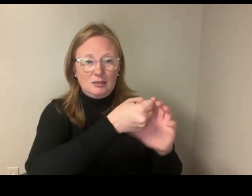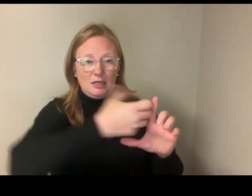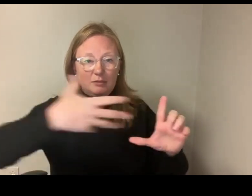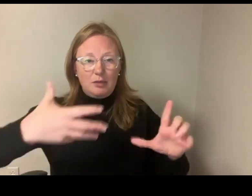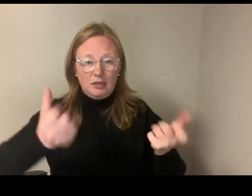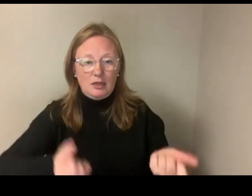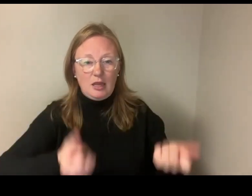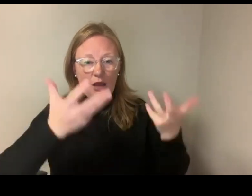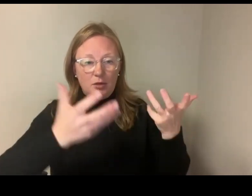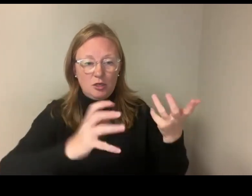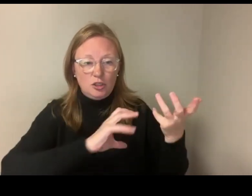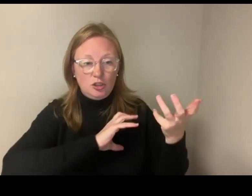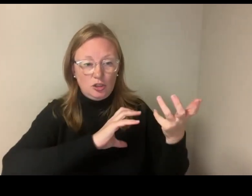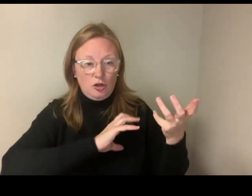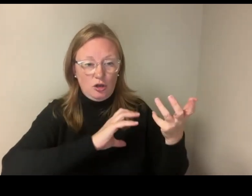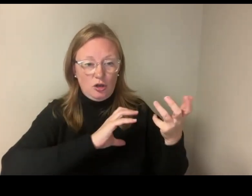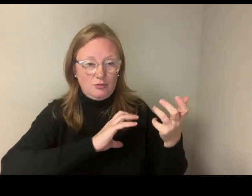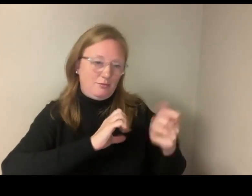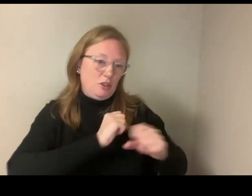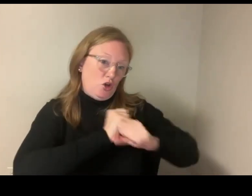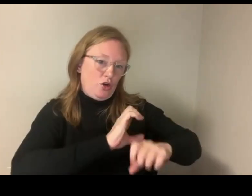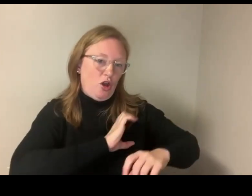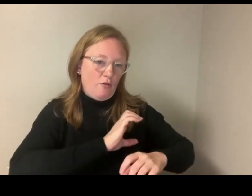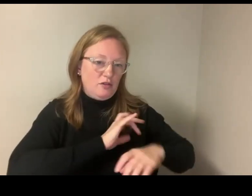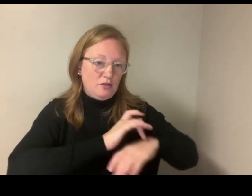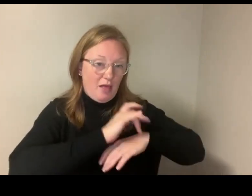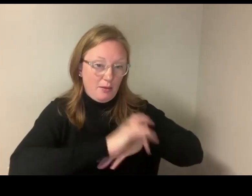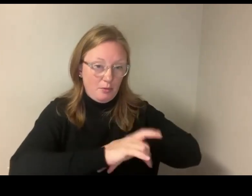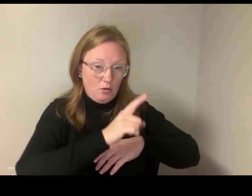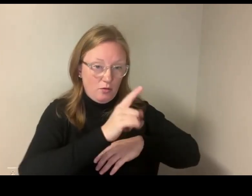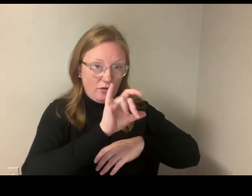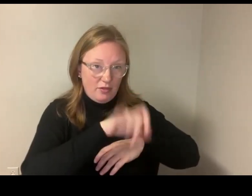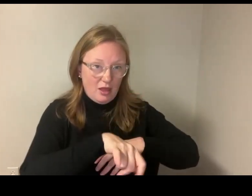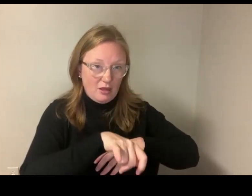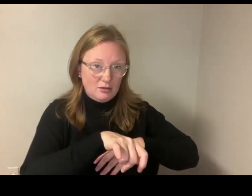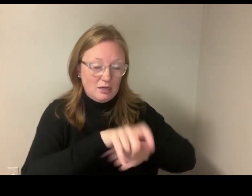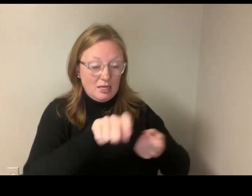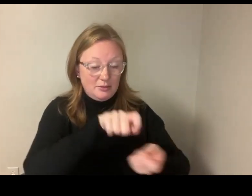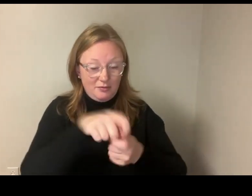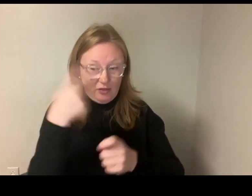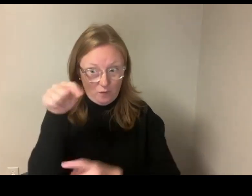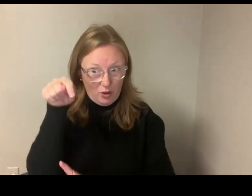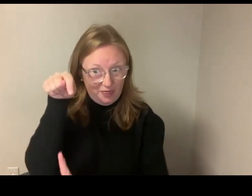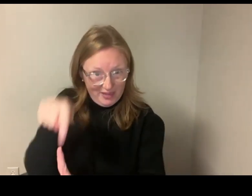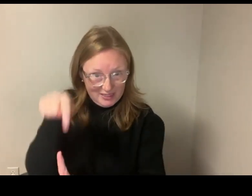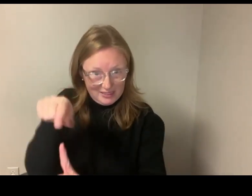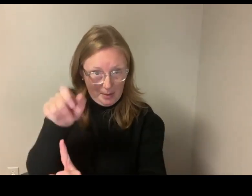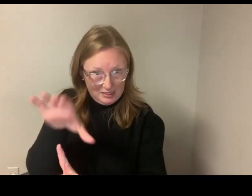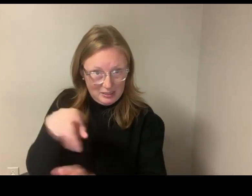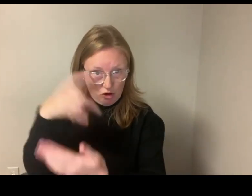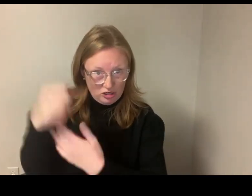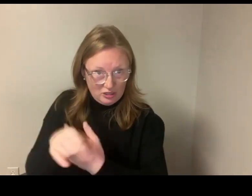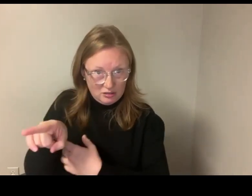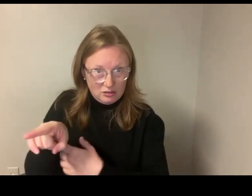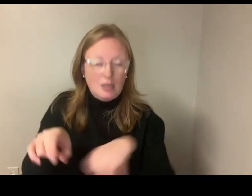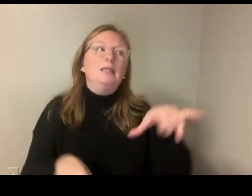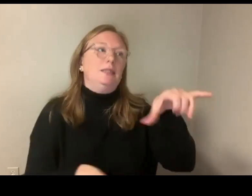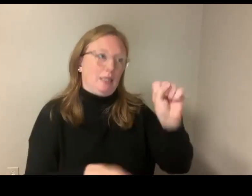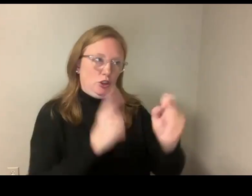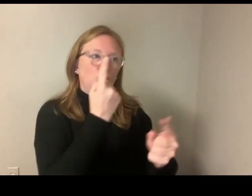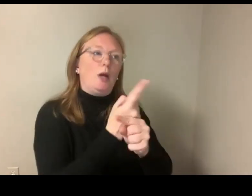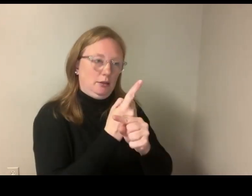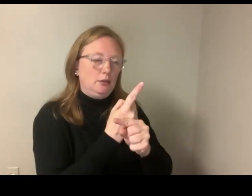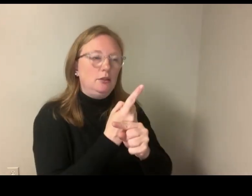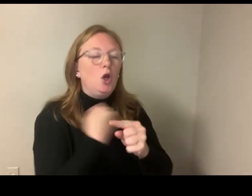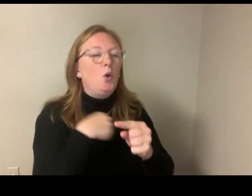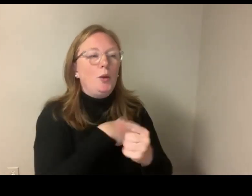of security officers that will be available but dedicated to the ABC project? Yes, that's correct. So